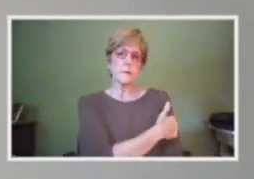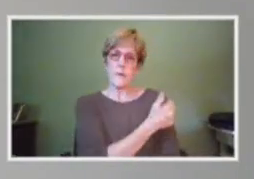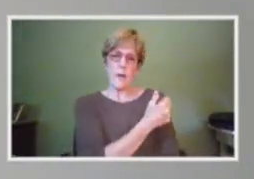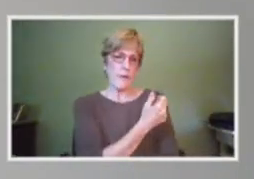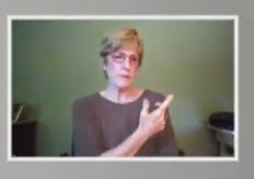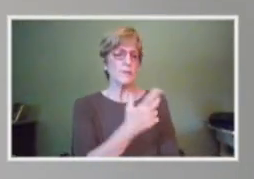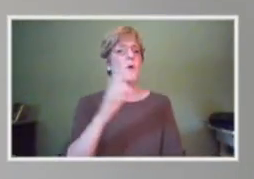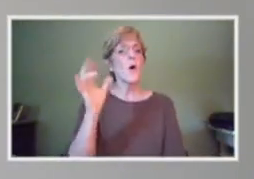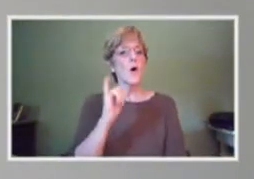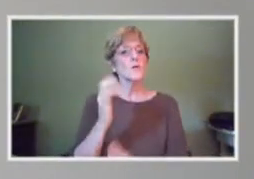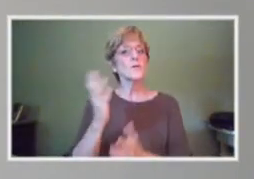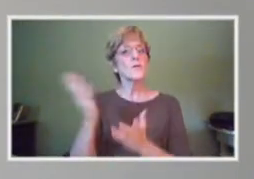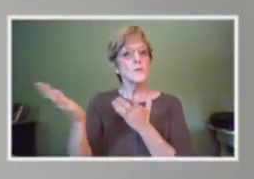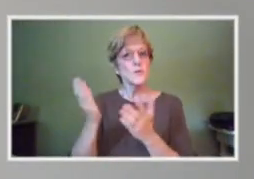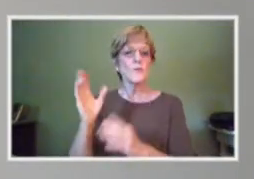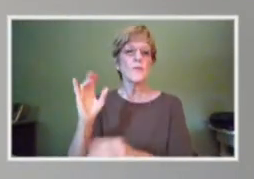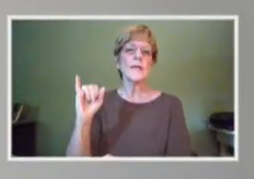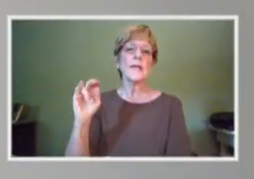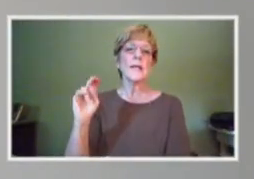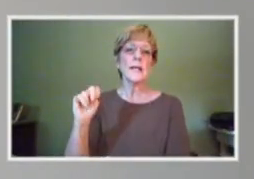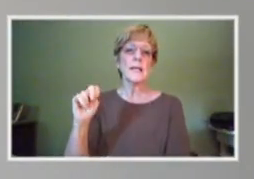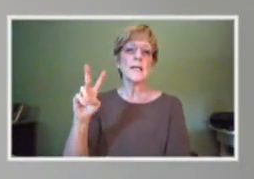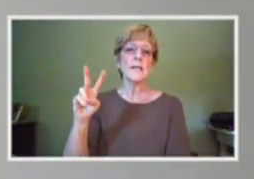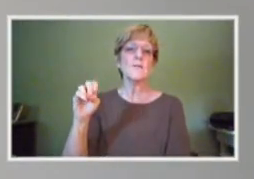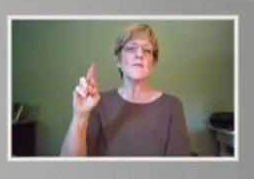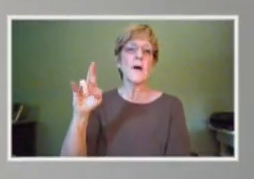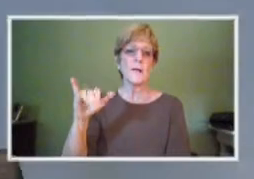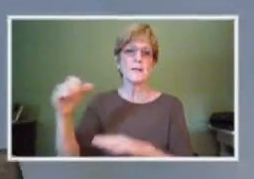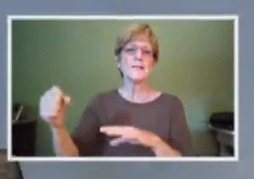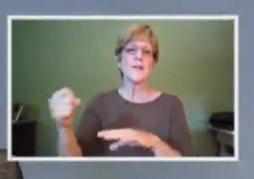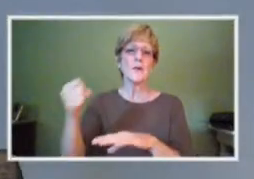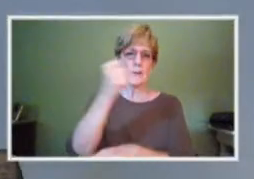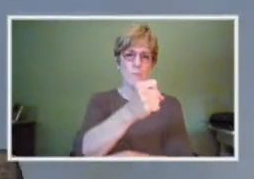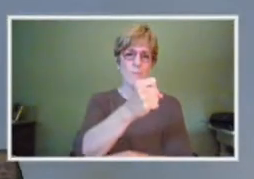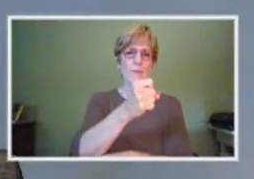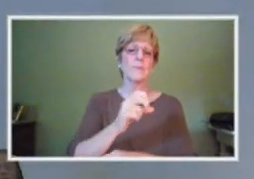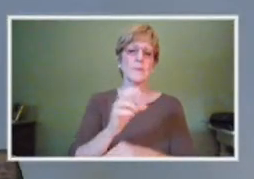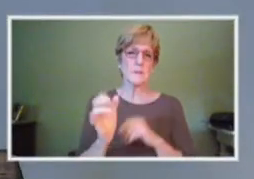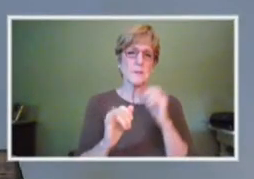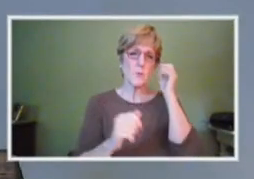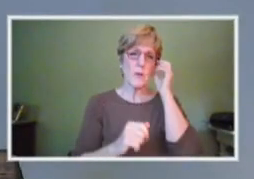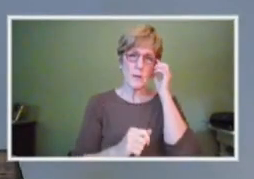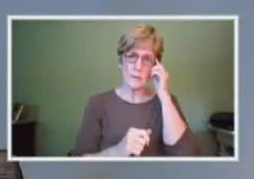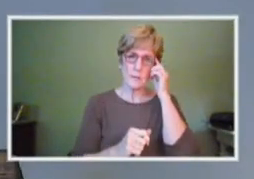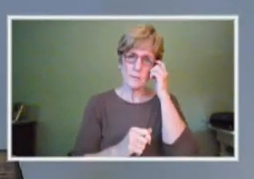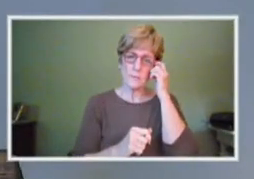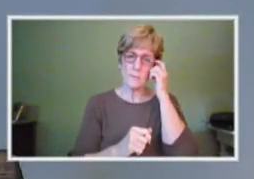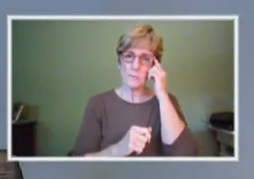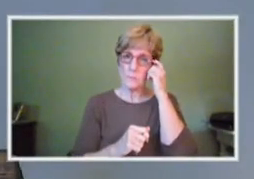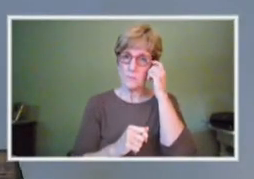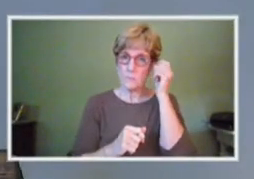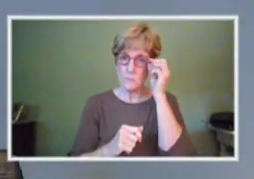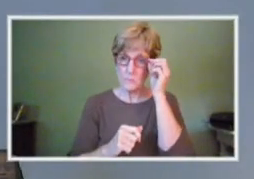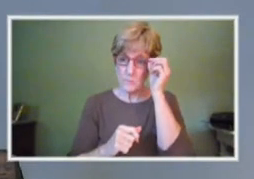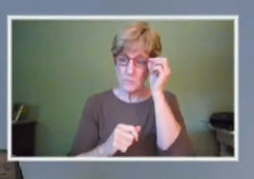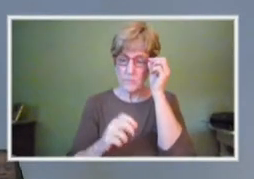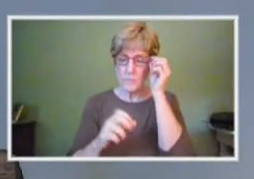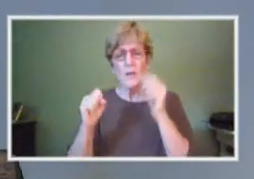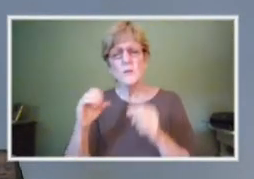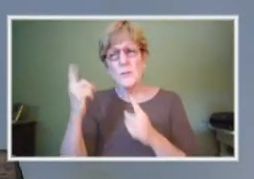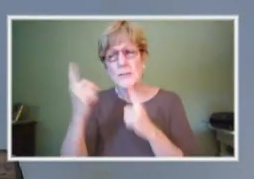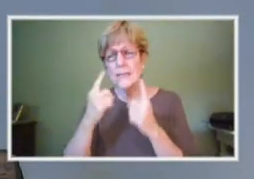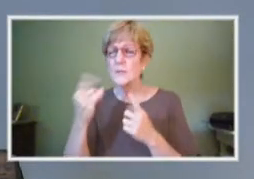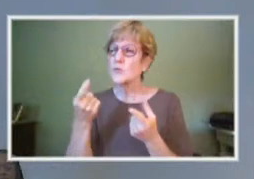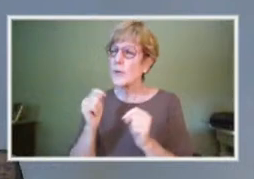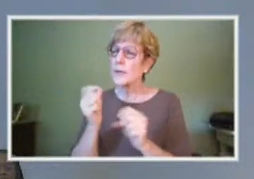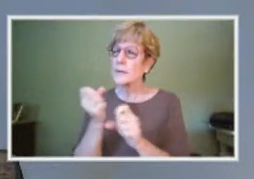serving the involuntary commitment orders as well. Okay, so. Okay, that's really good. Yes. And then, so I was looking, and I was trying to make